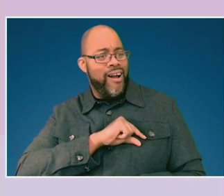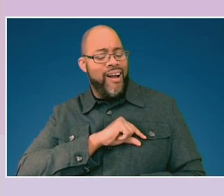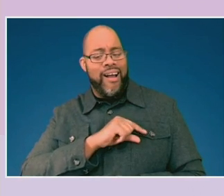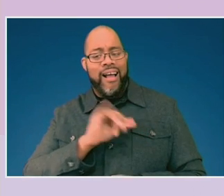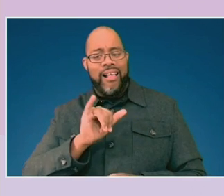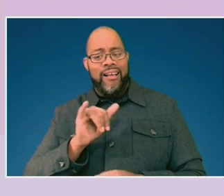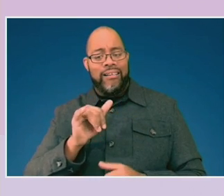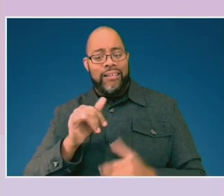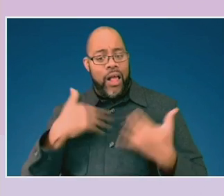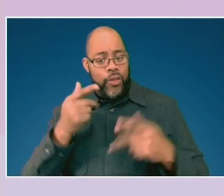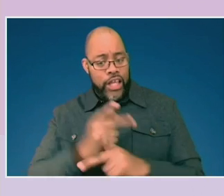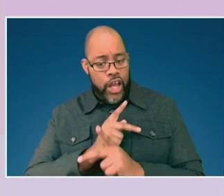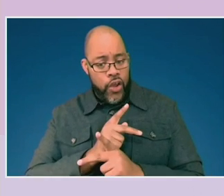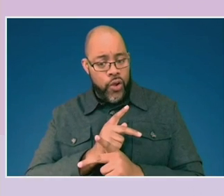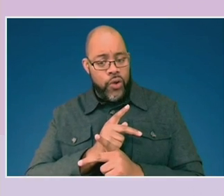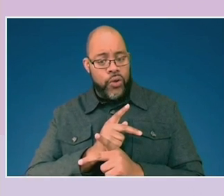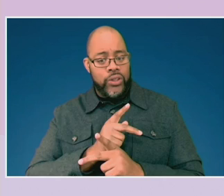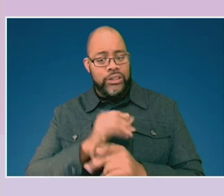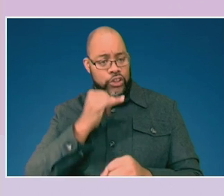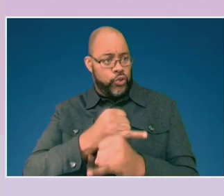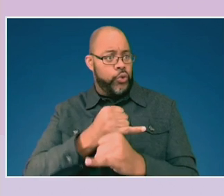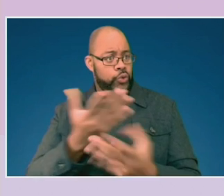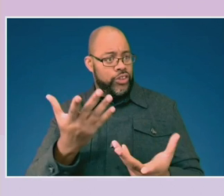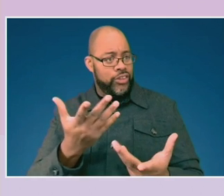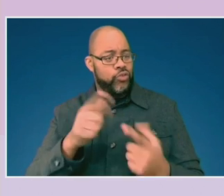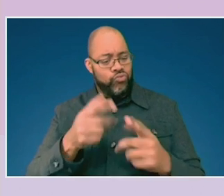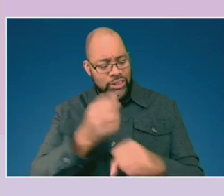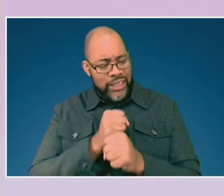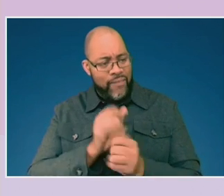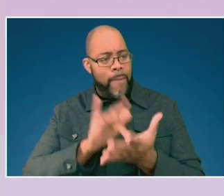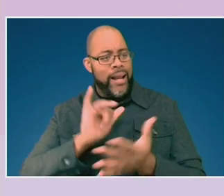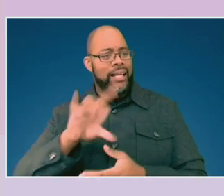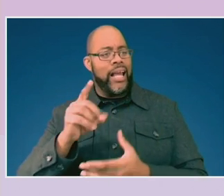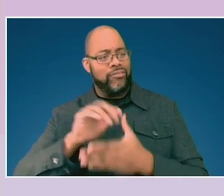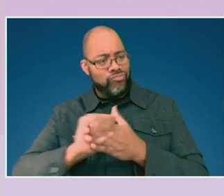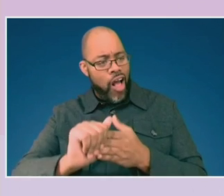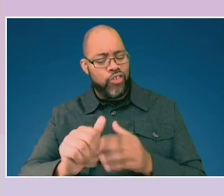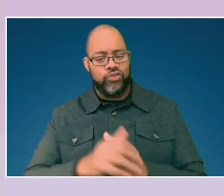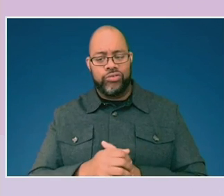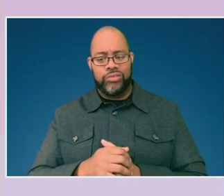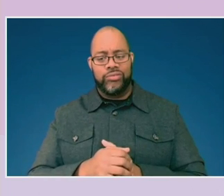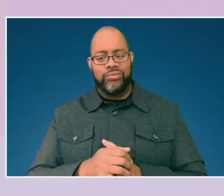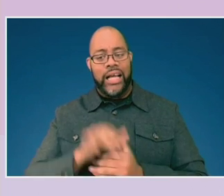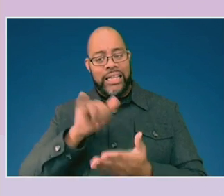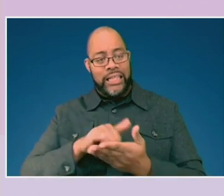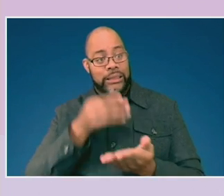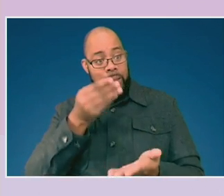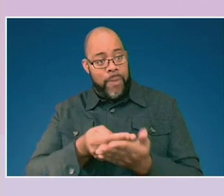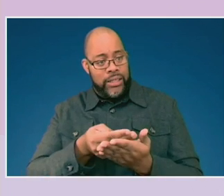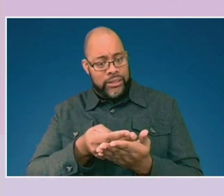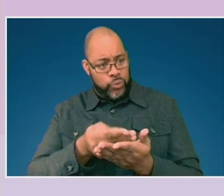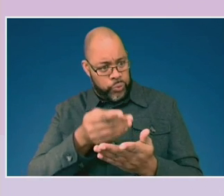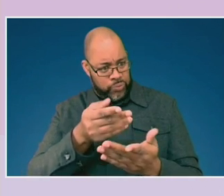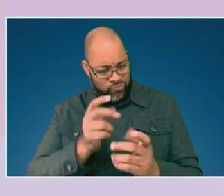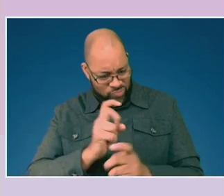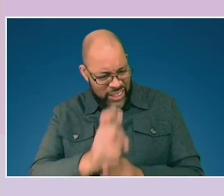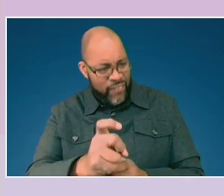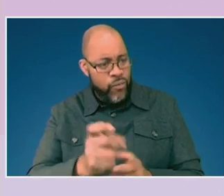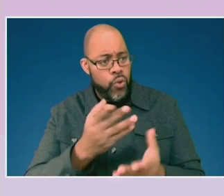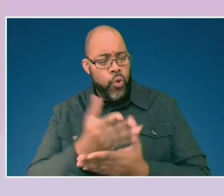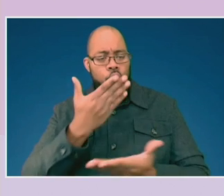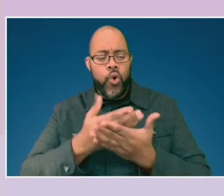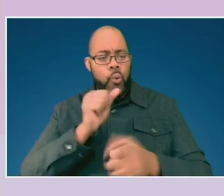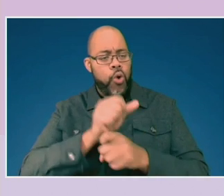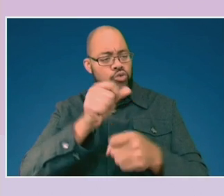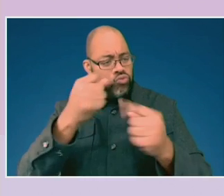healthcare service institution to receive Medicaid dollars. That is money in your pocket to do the good work that you're trying